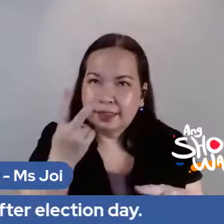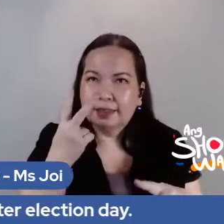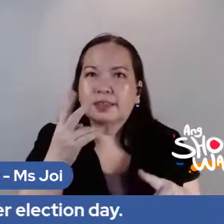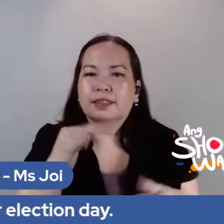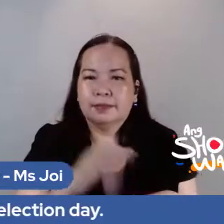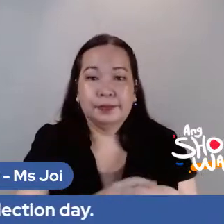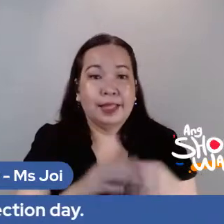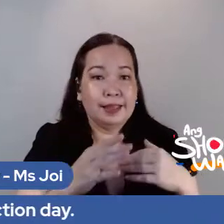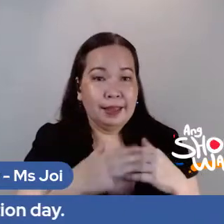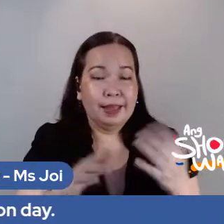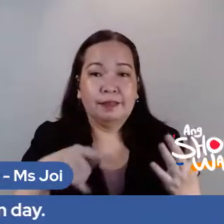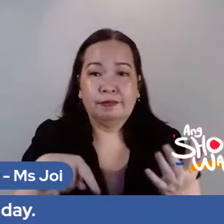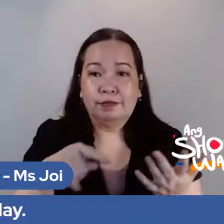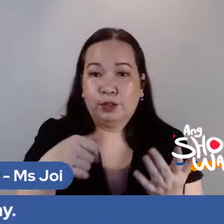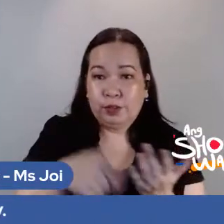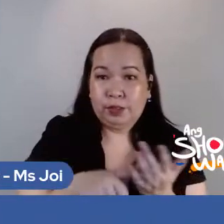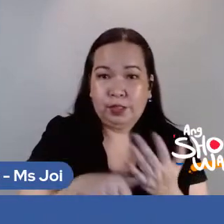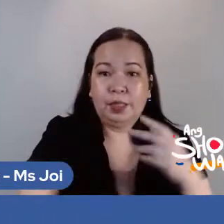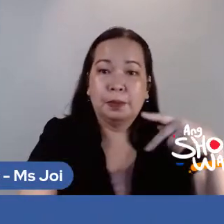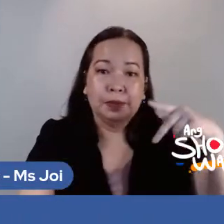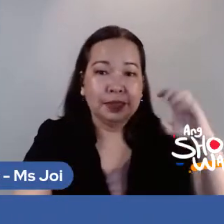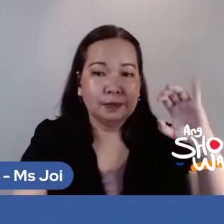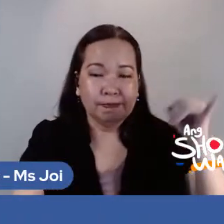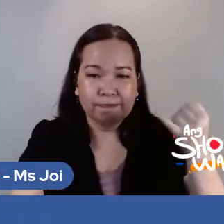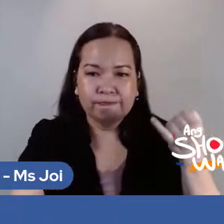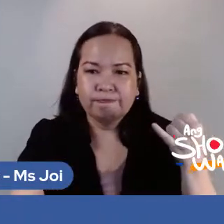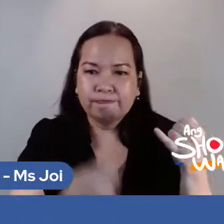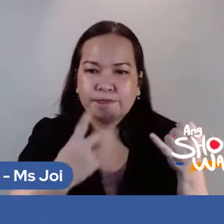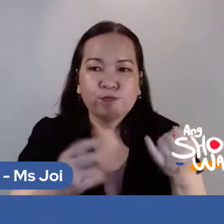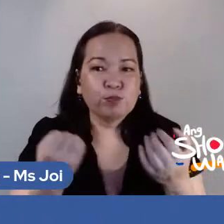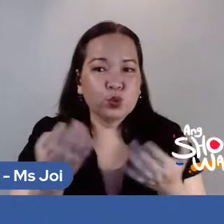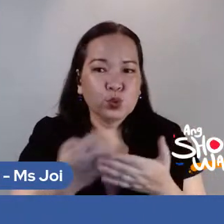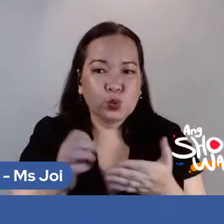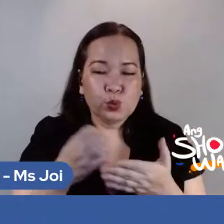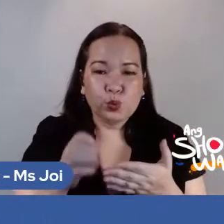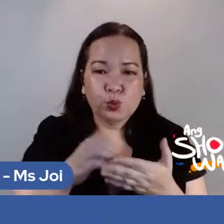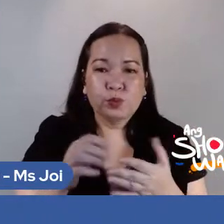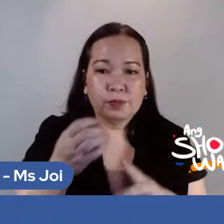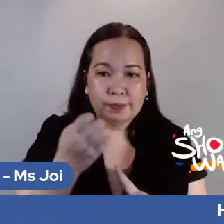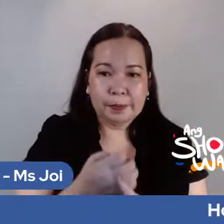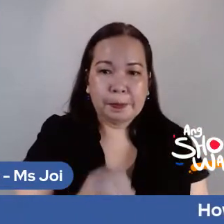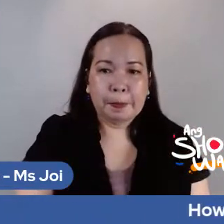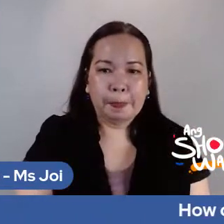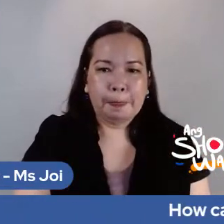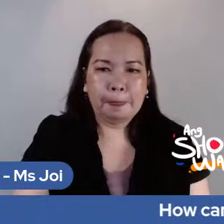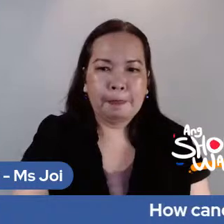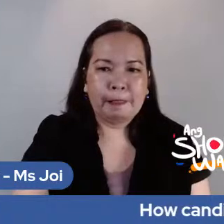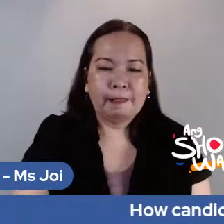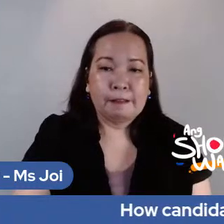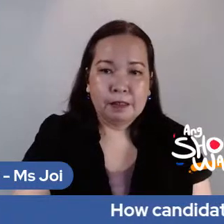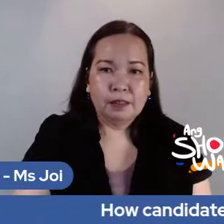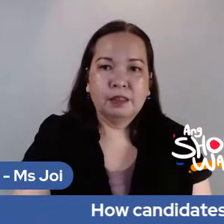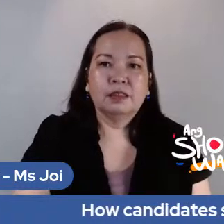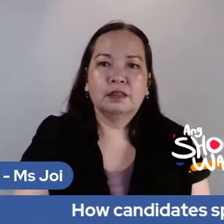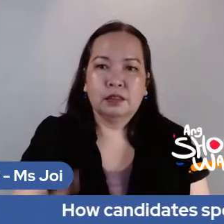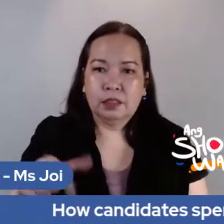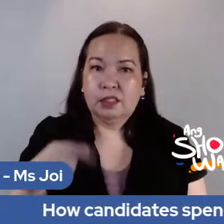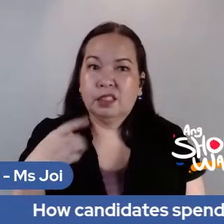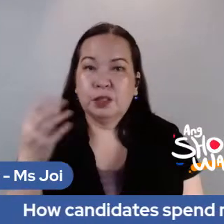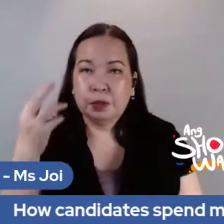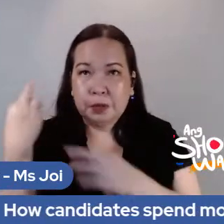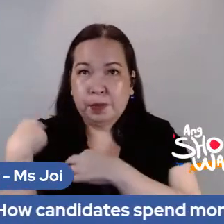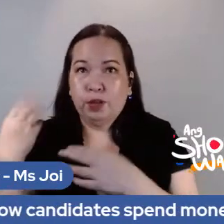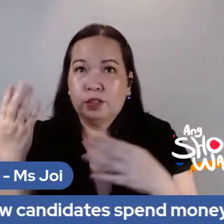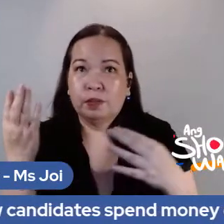elections, PCIJ would also look into the expenditure reports that candidates file. They're required to file under the law. So